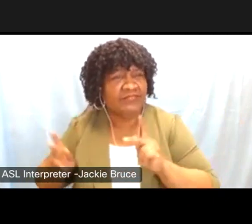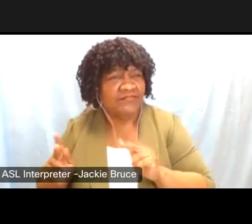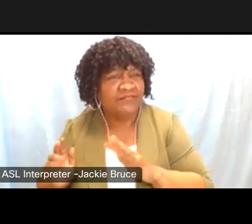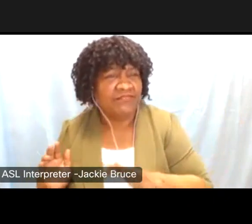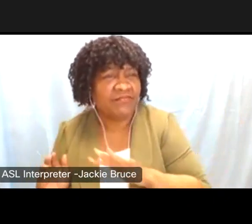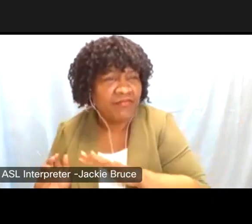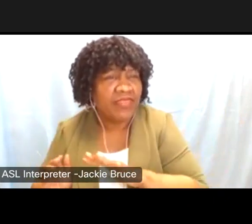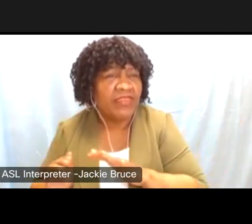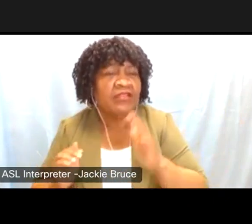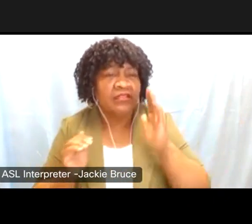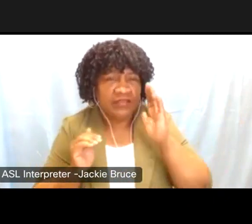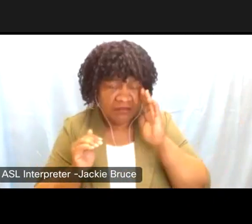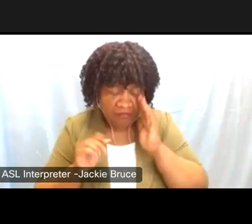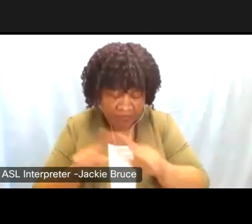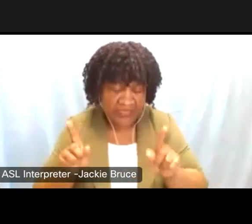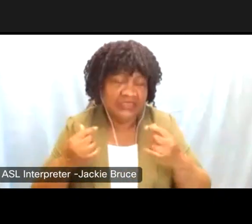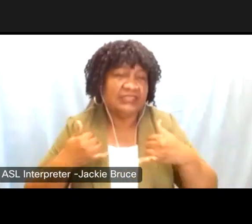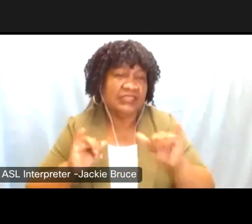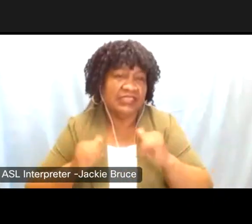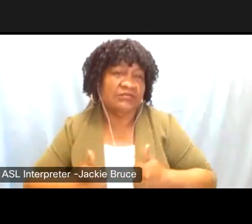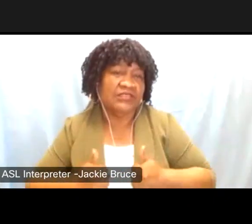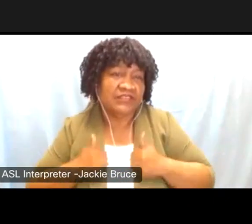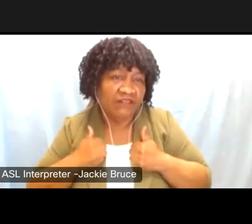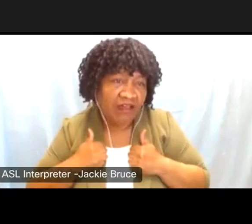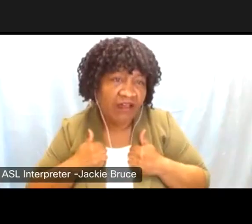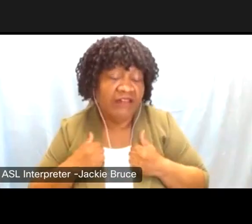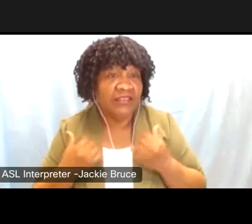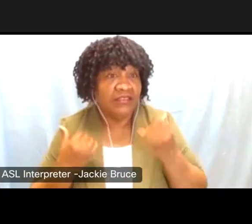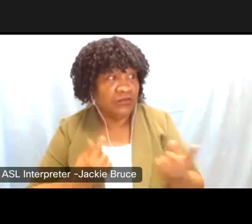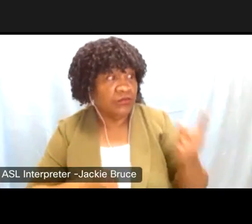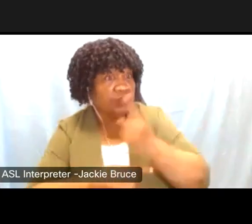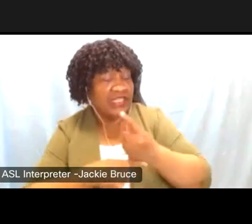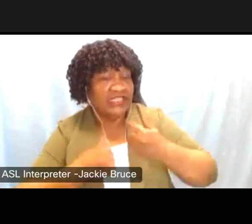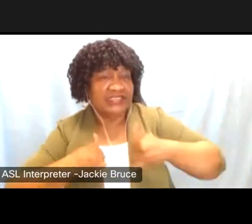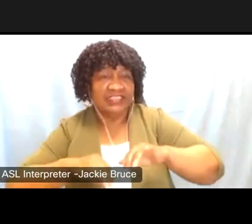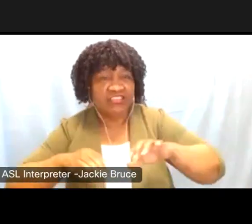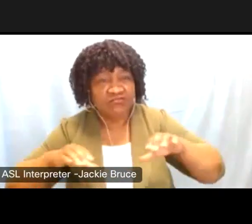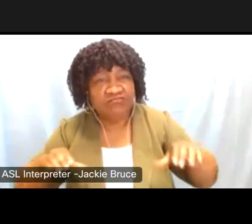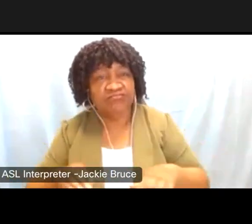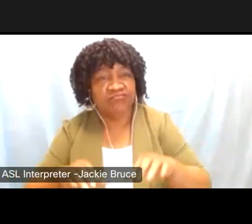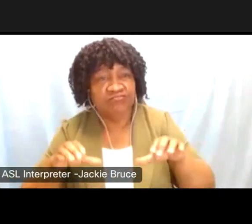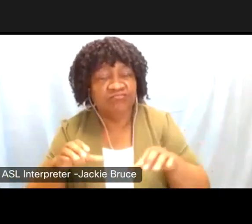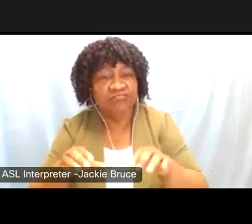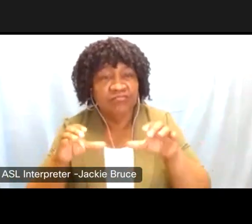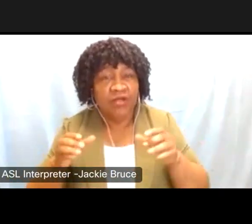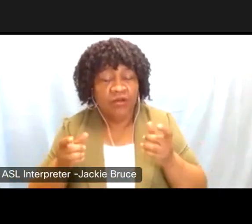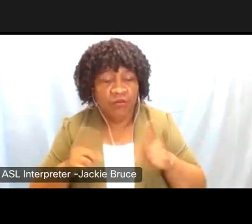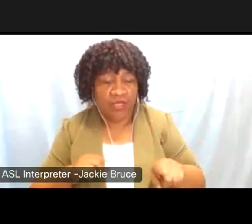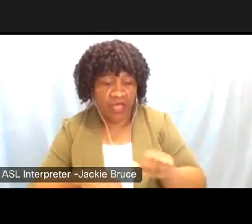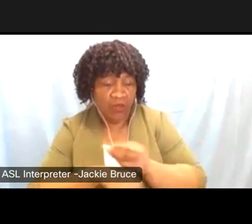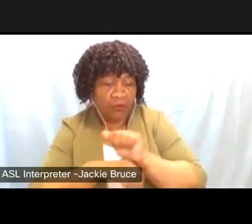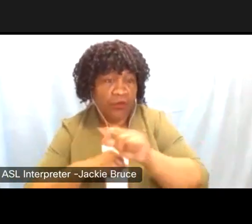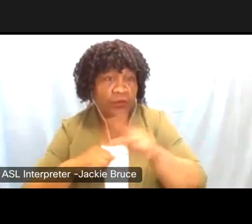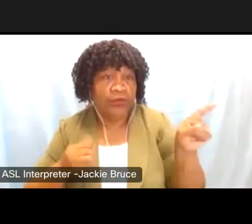these traditions survived and are practiced to these days. In working with students, I see my